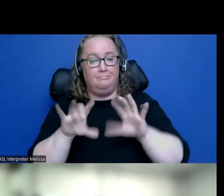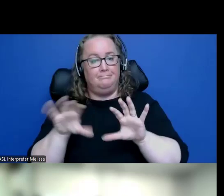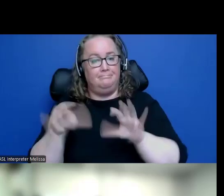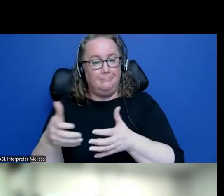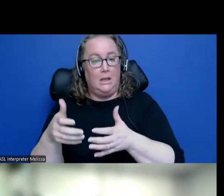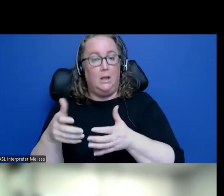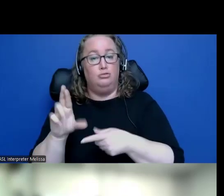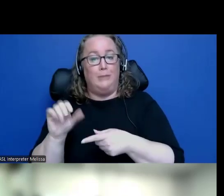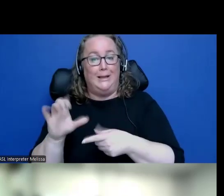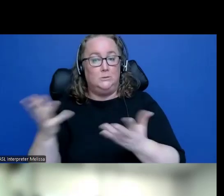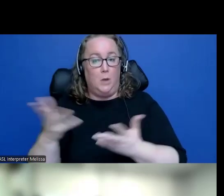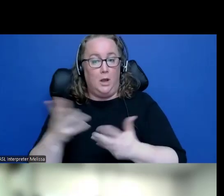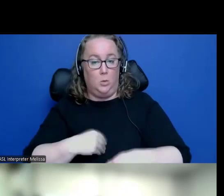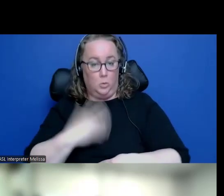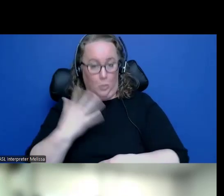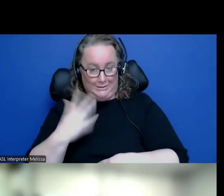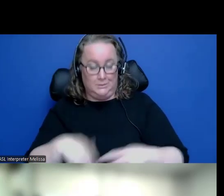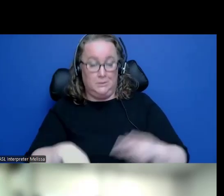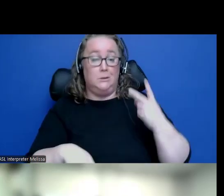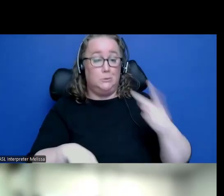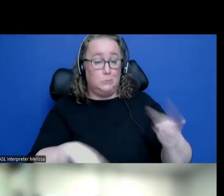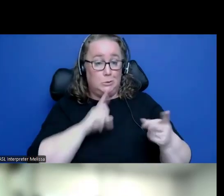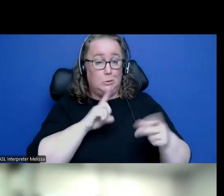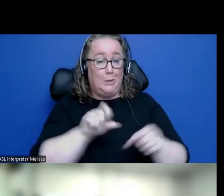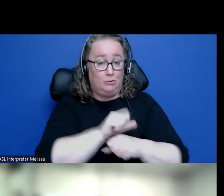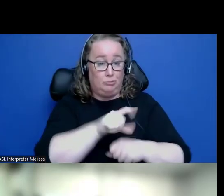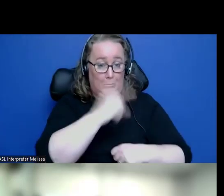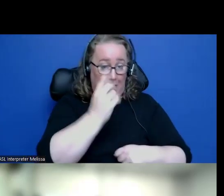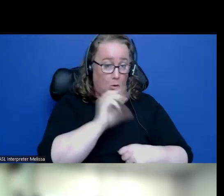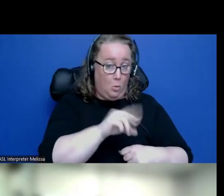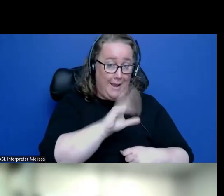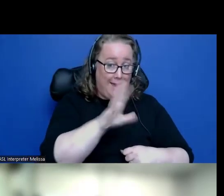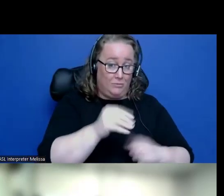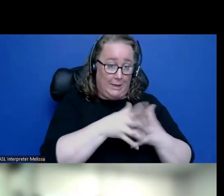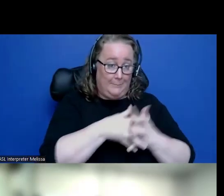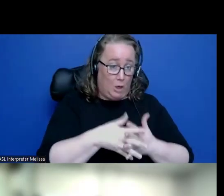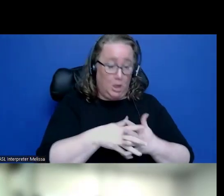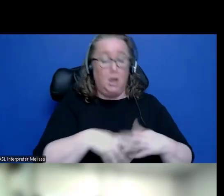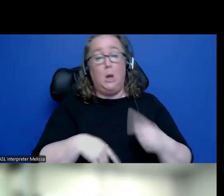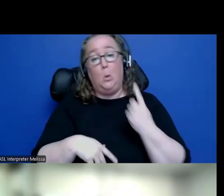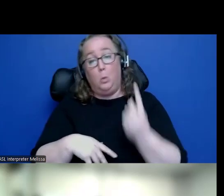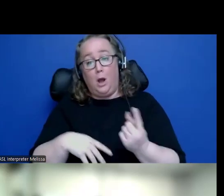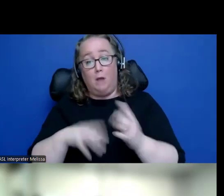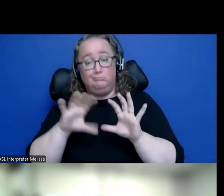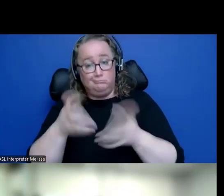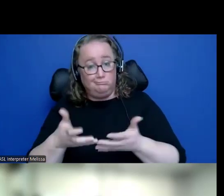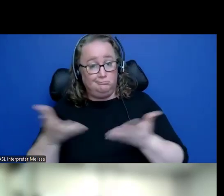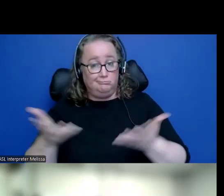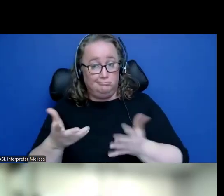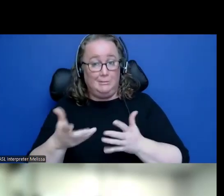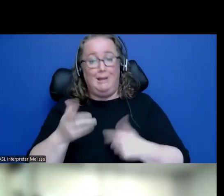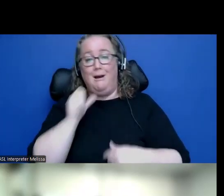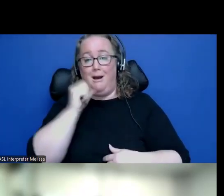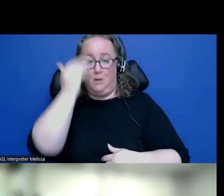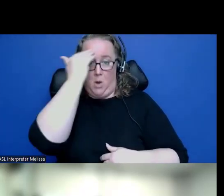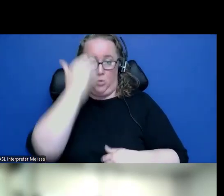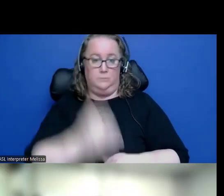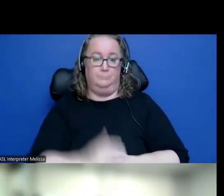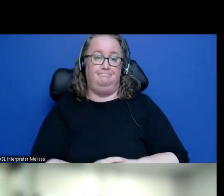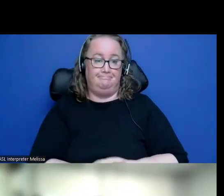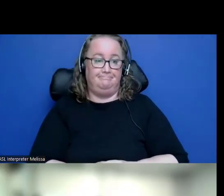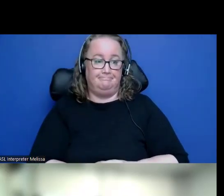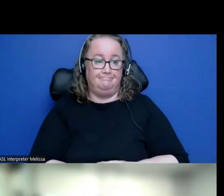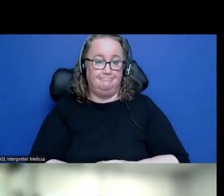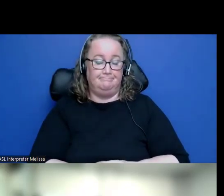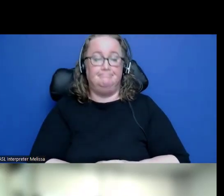race as white, 2 were categorized as Black or African American, and 1 was categorized as unknown. So near